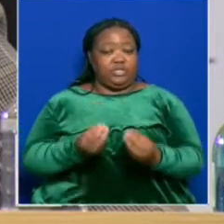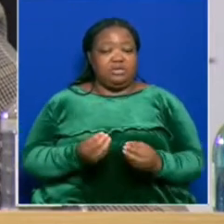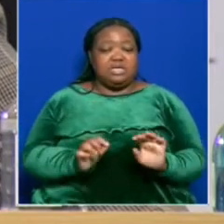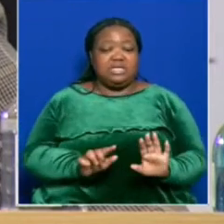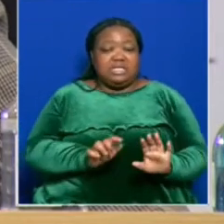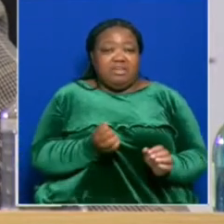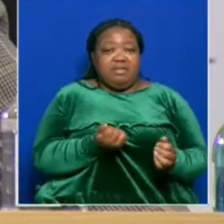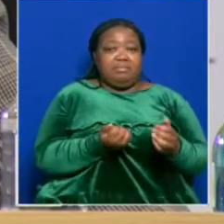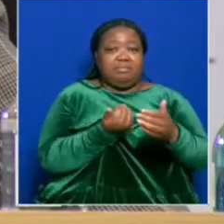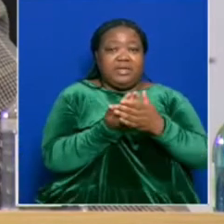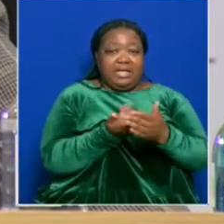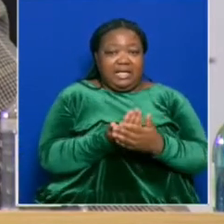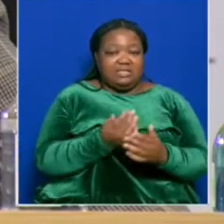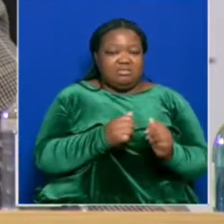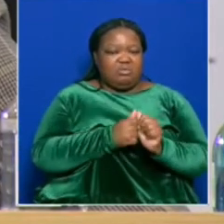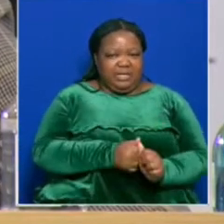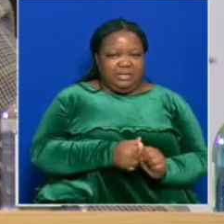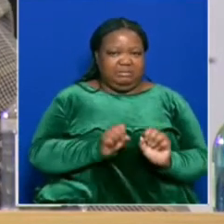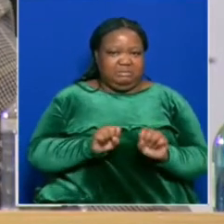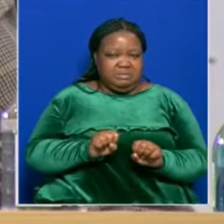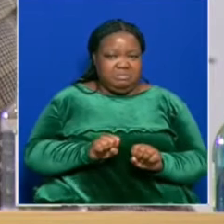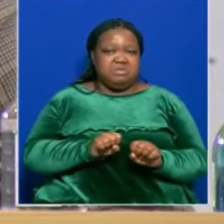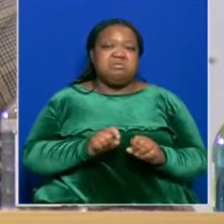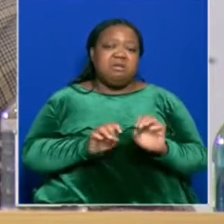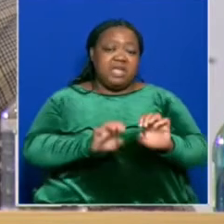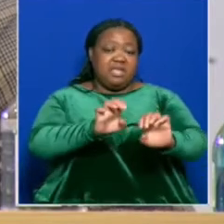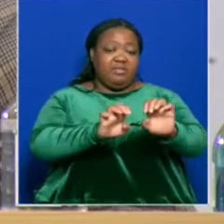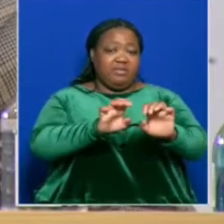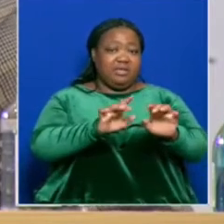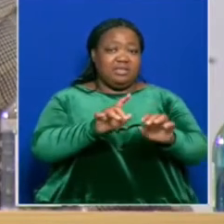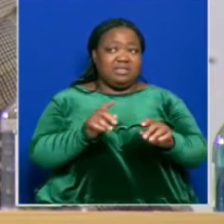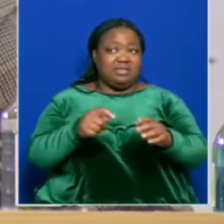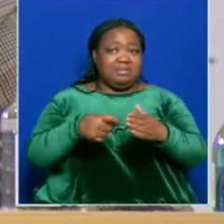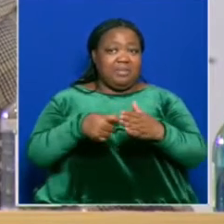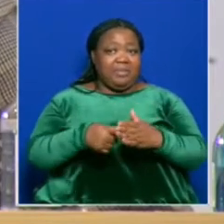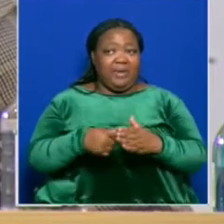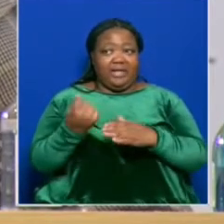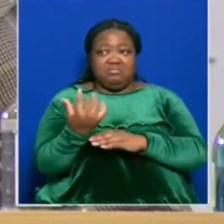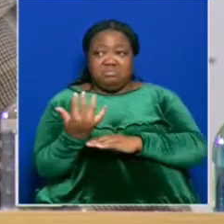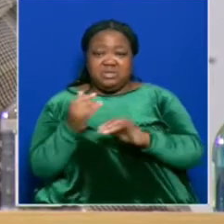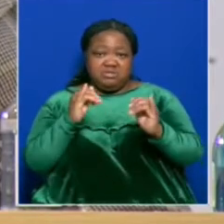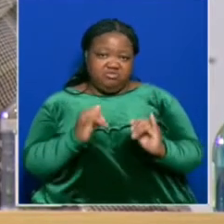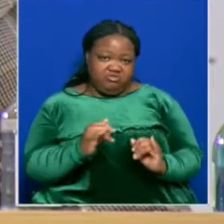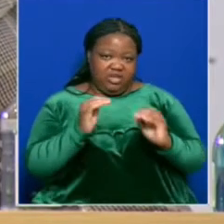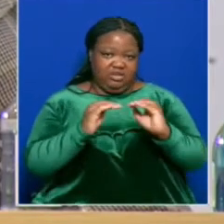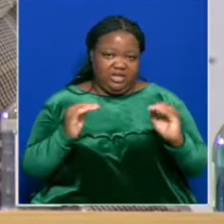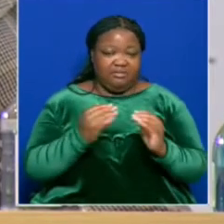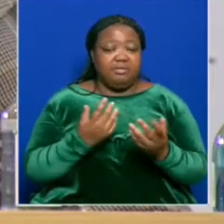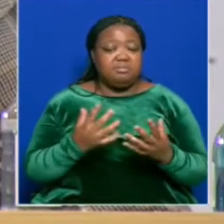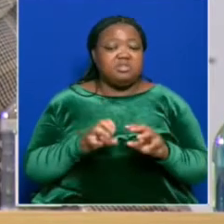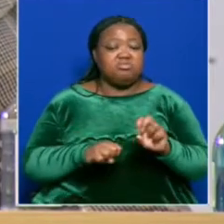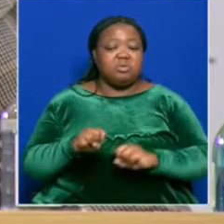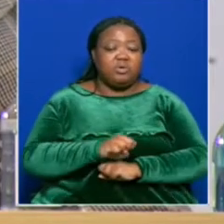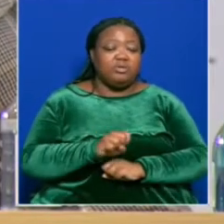of site inspections and were evaluated to go through to the pricing stage. They provide these bids. They conclude that the findings cast doubt on the integrity of the tender